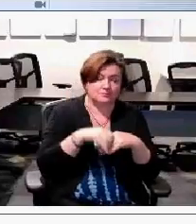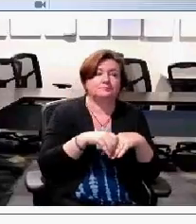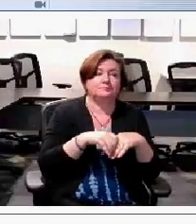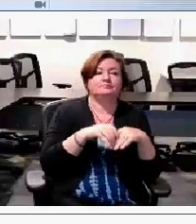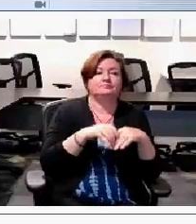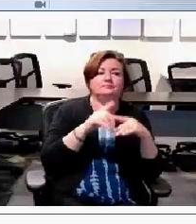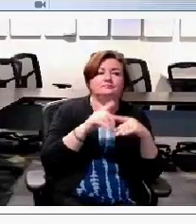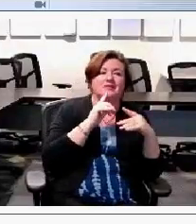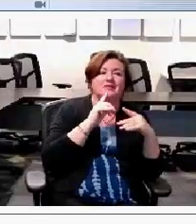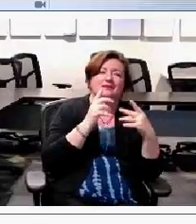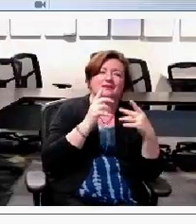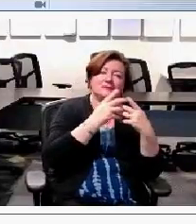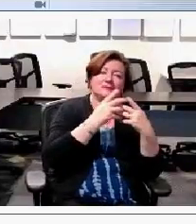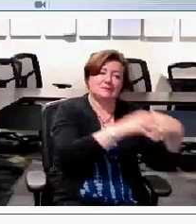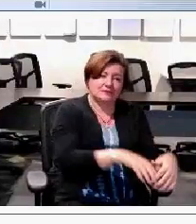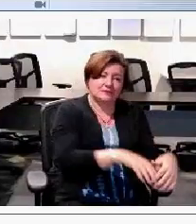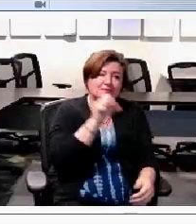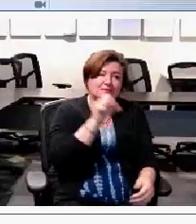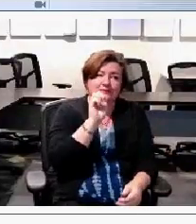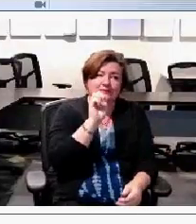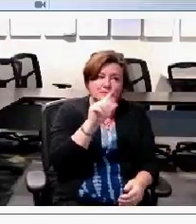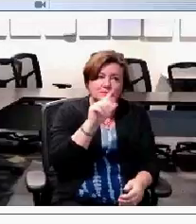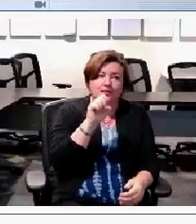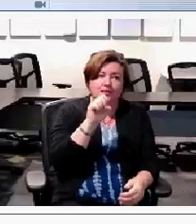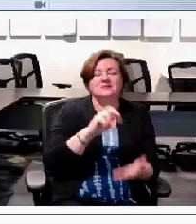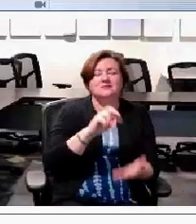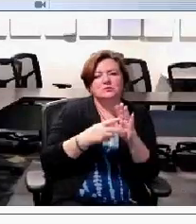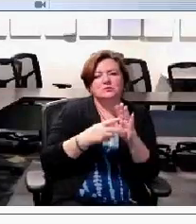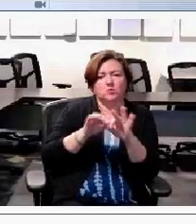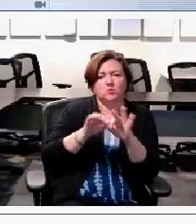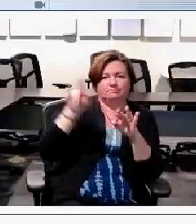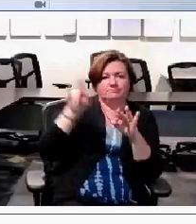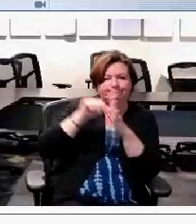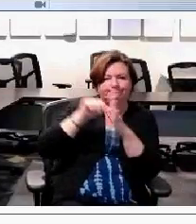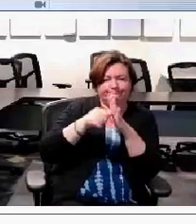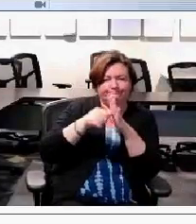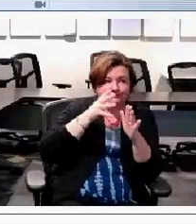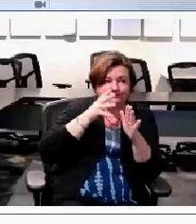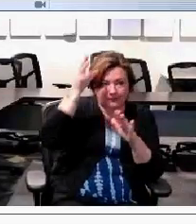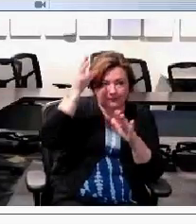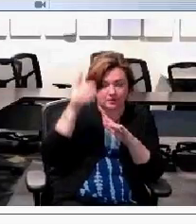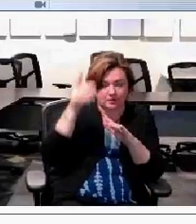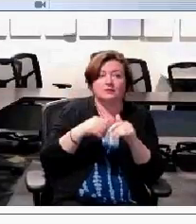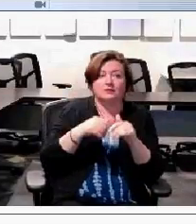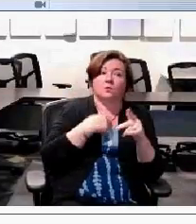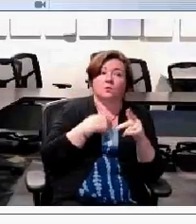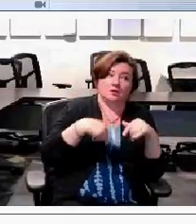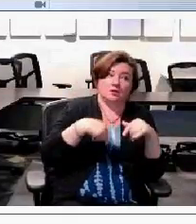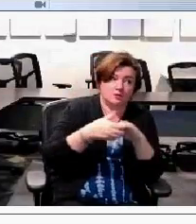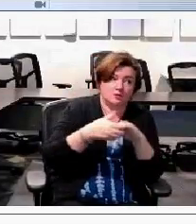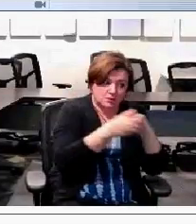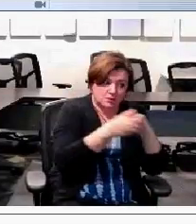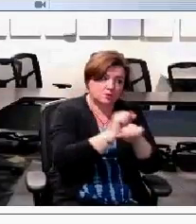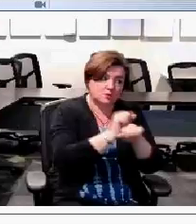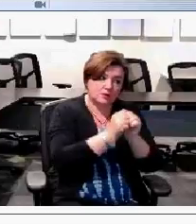I think this is more about the parents' experience and an indication of our collective work. Getting